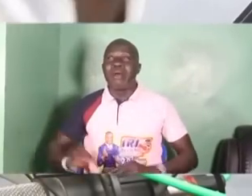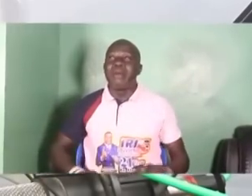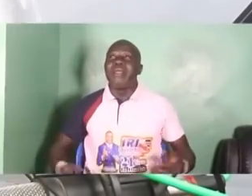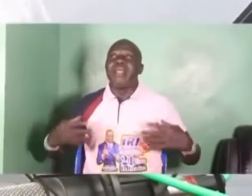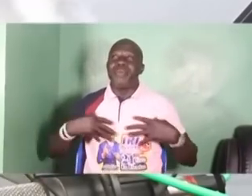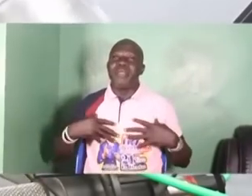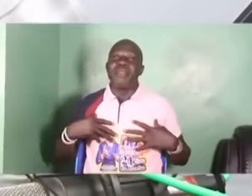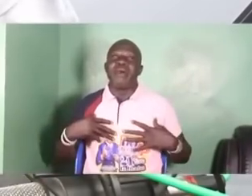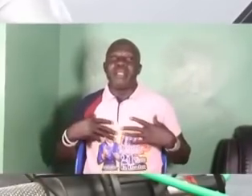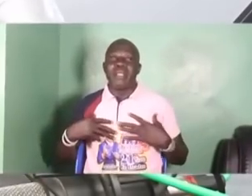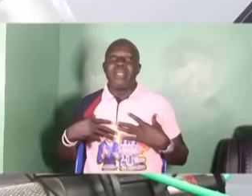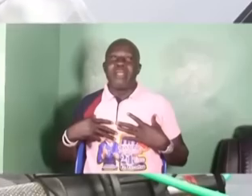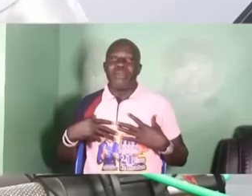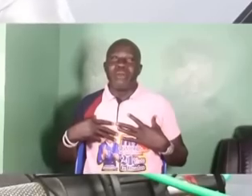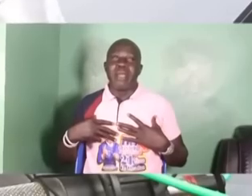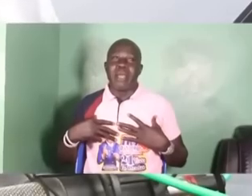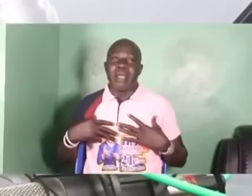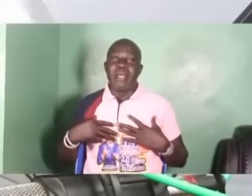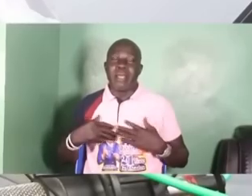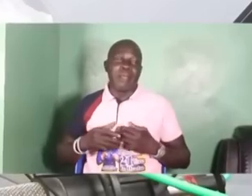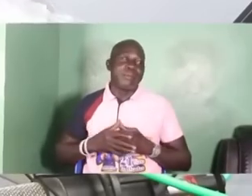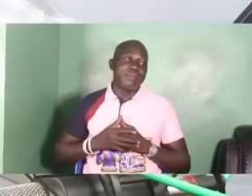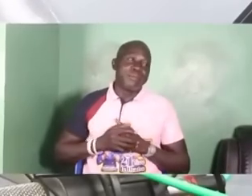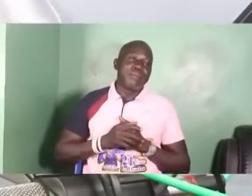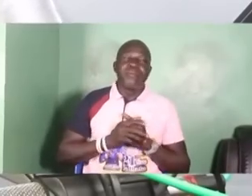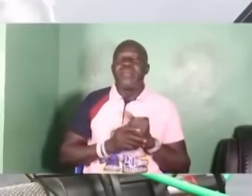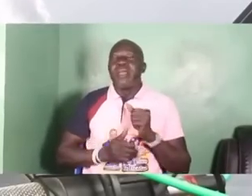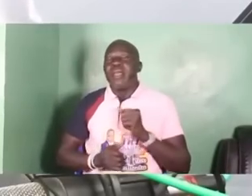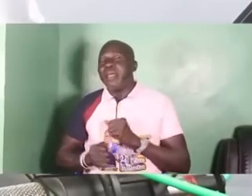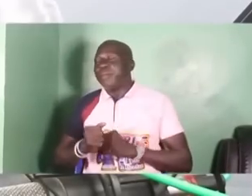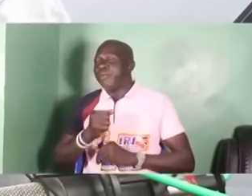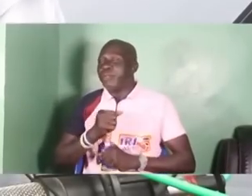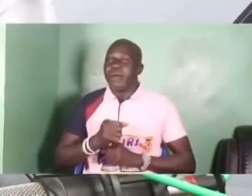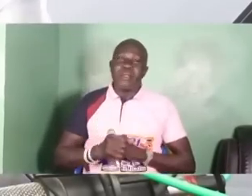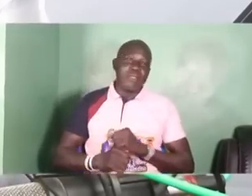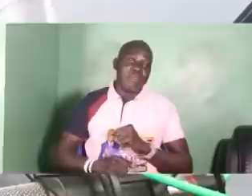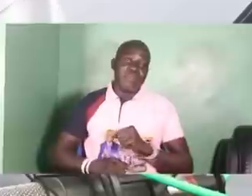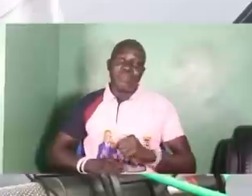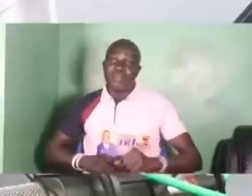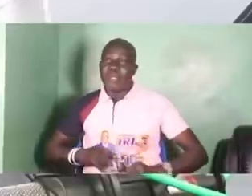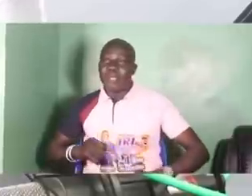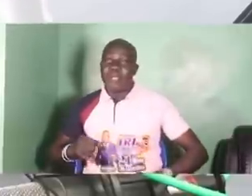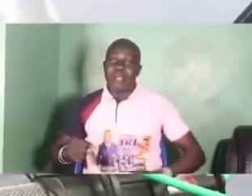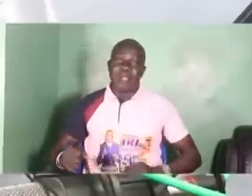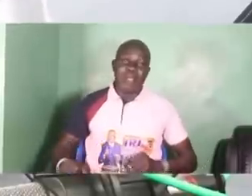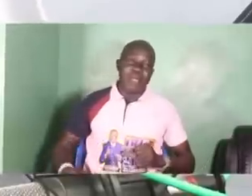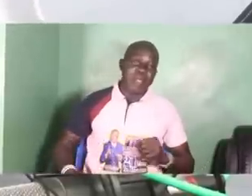yo emi yo ni nure oluwa o emi yo ni